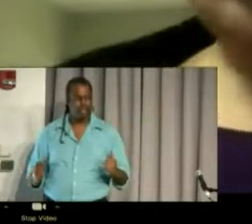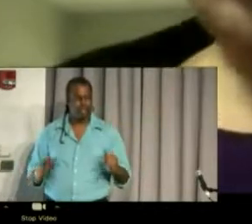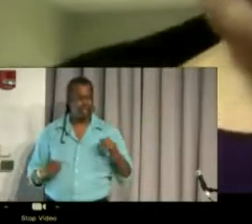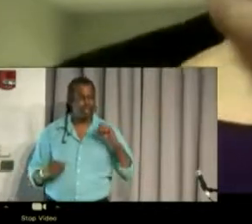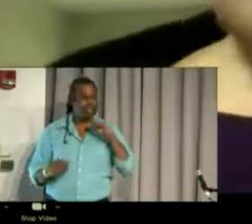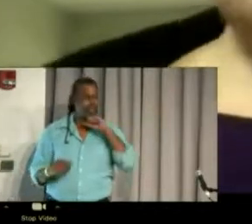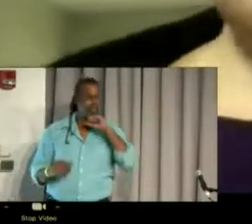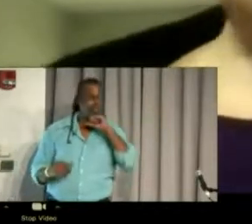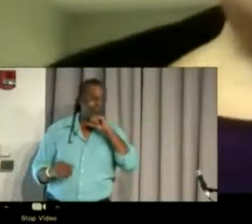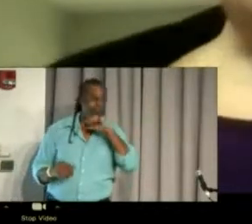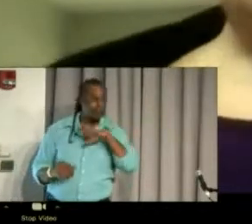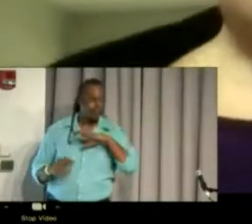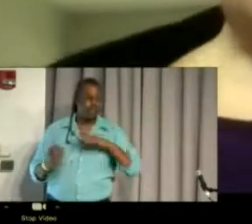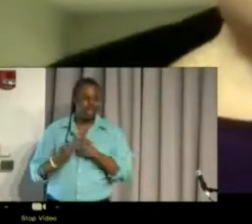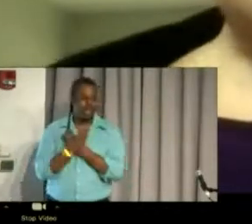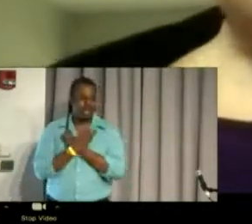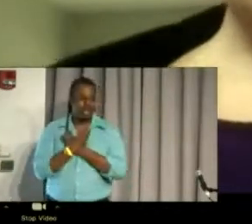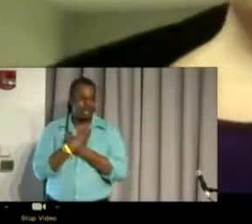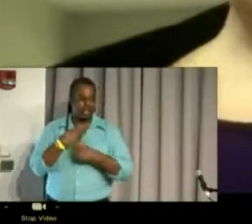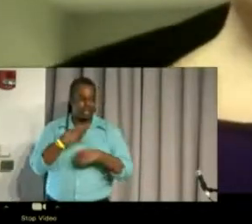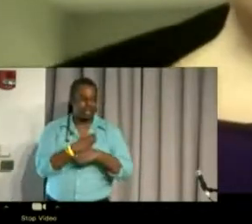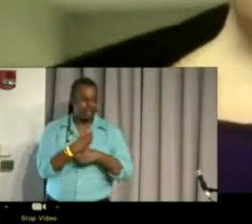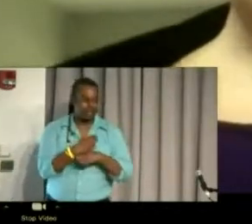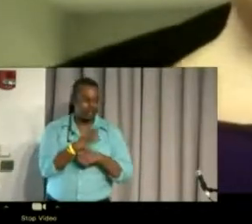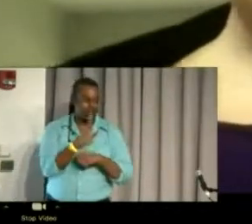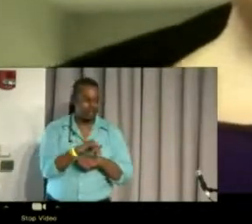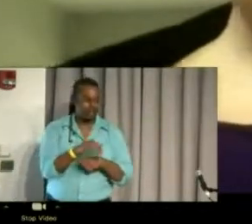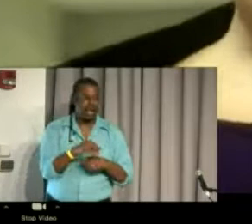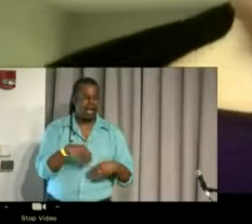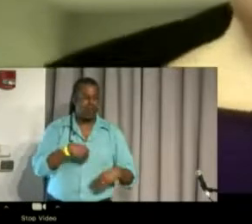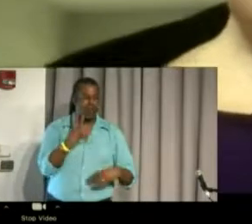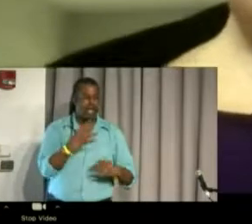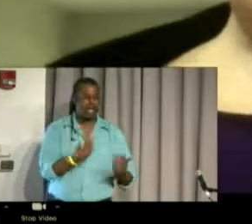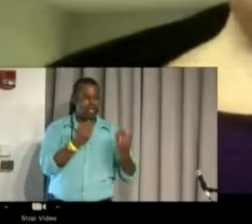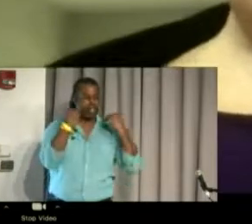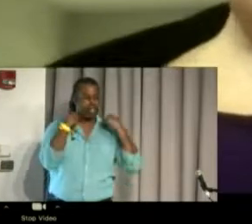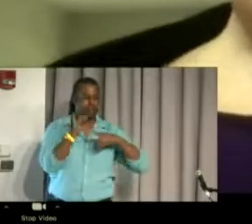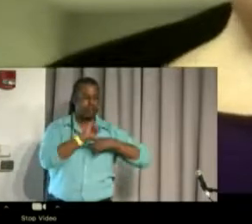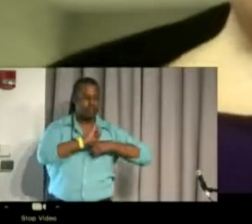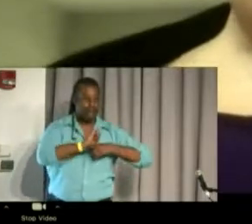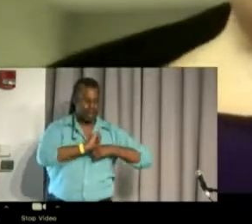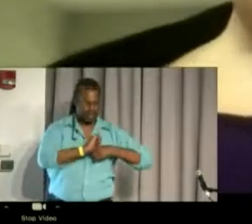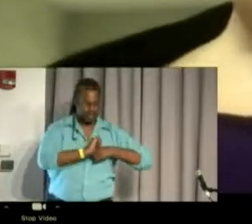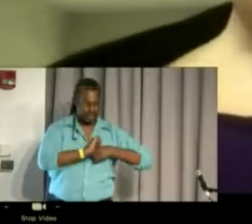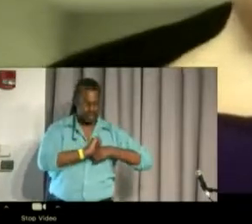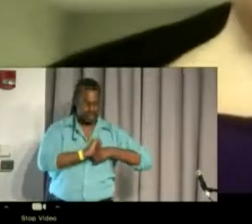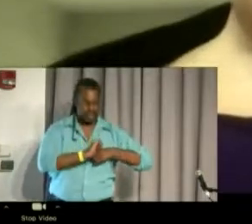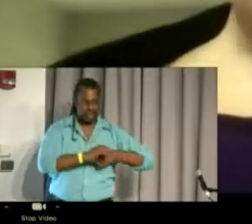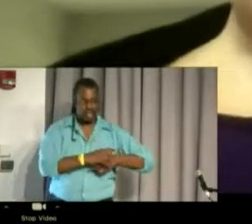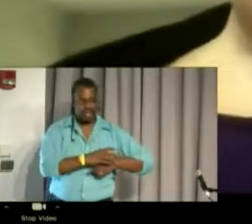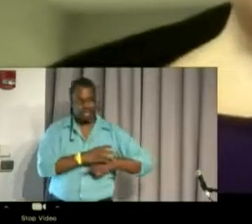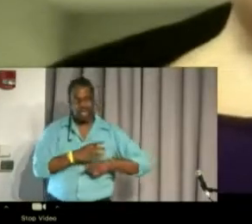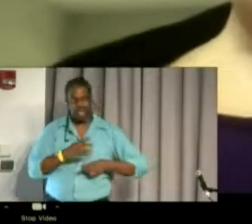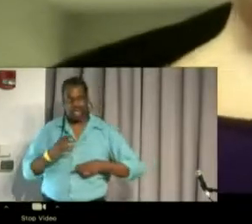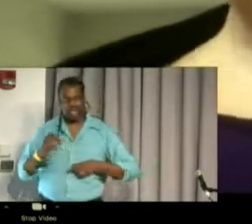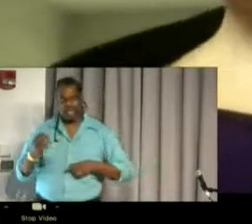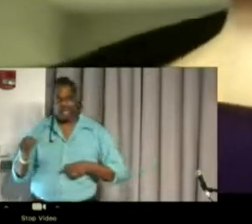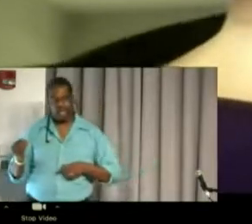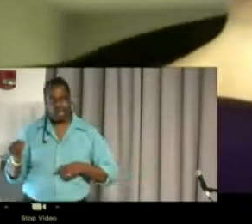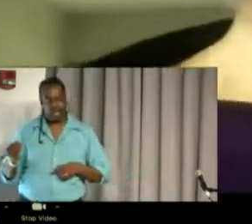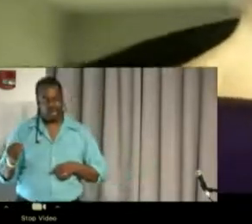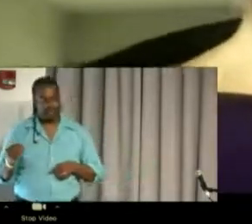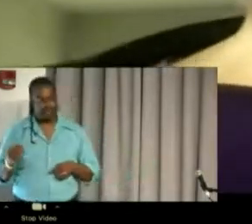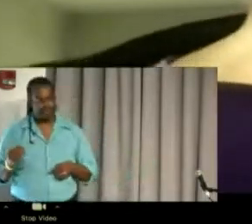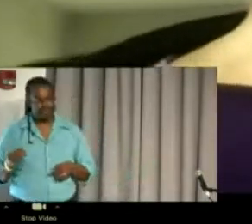and toxicity generated by white consumption practices and the